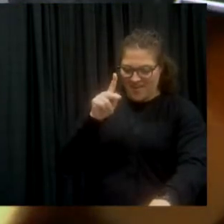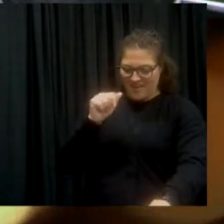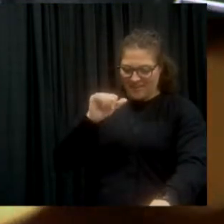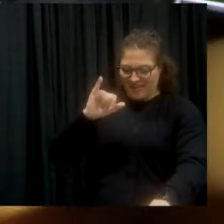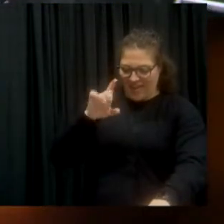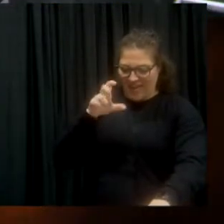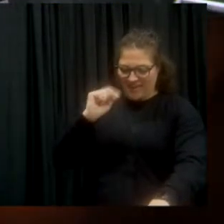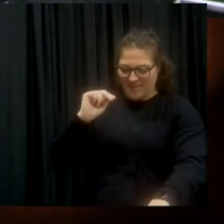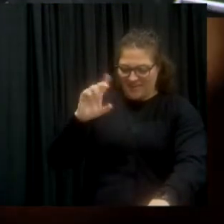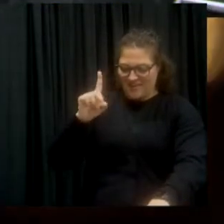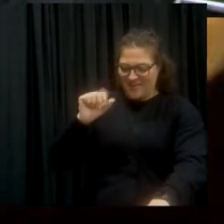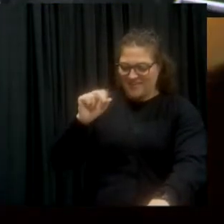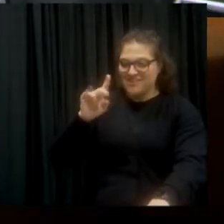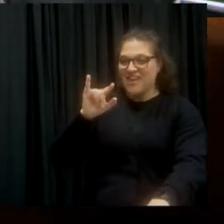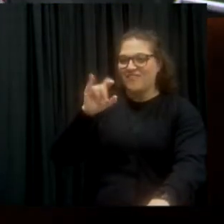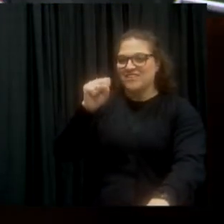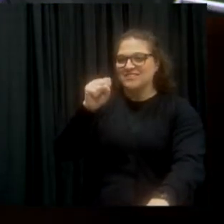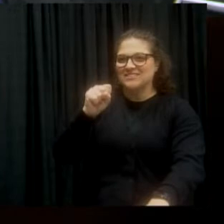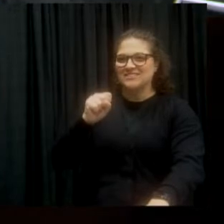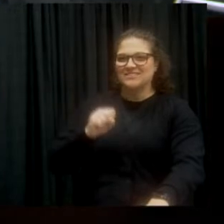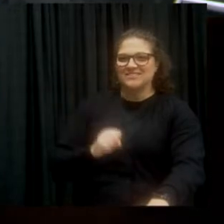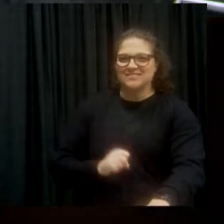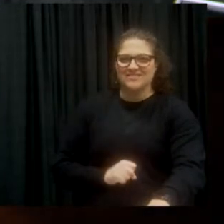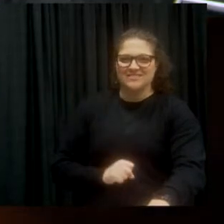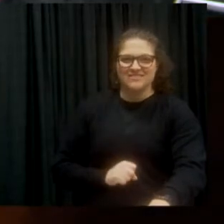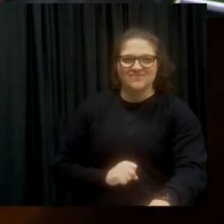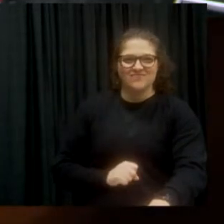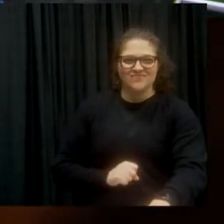Caden Davis.